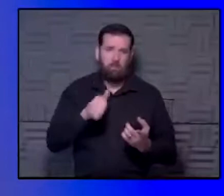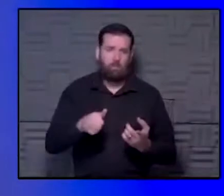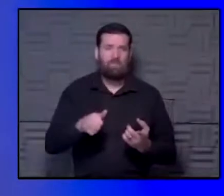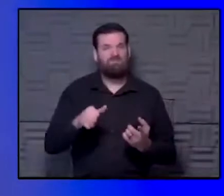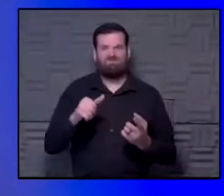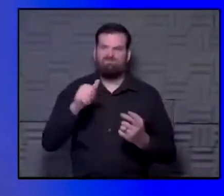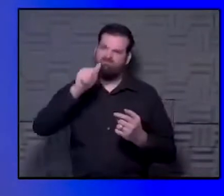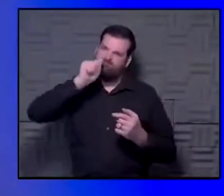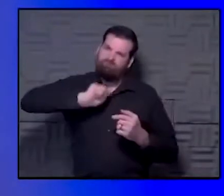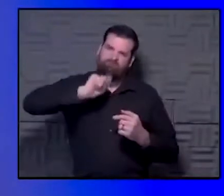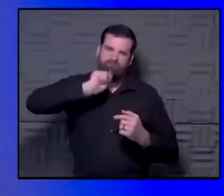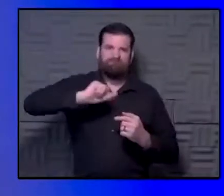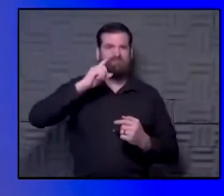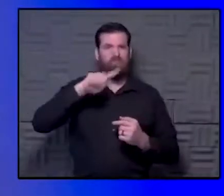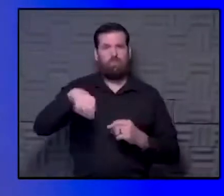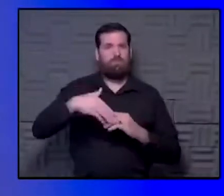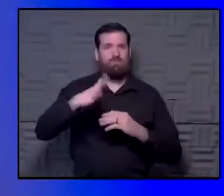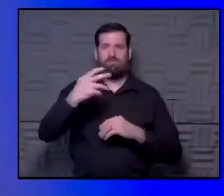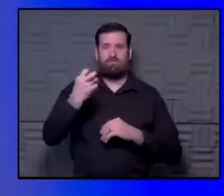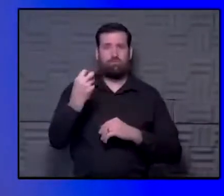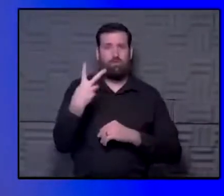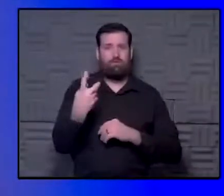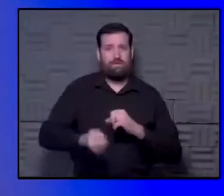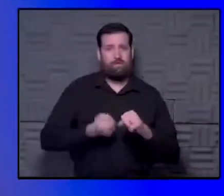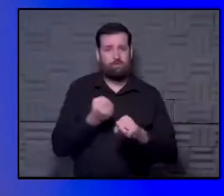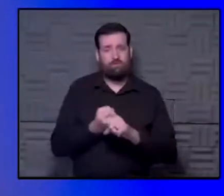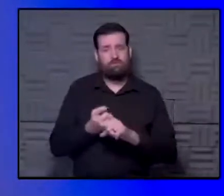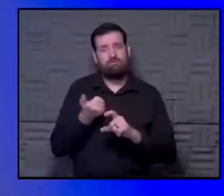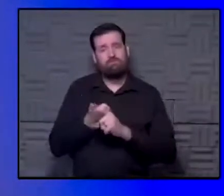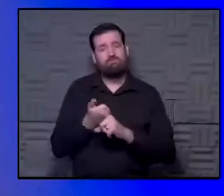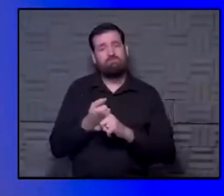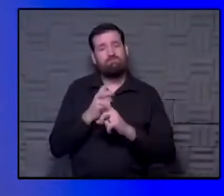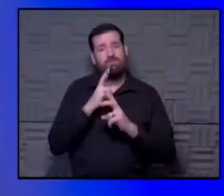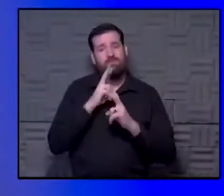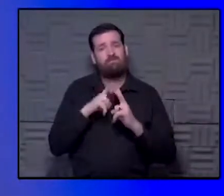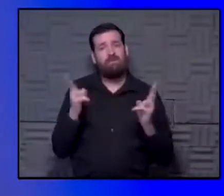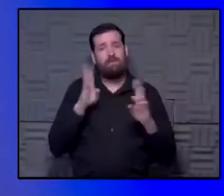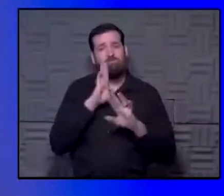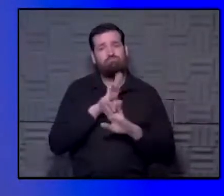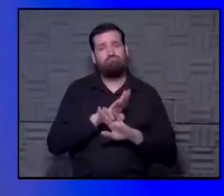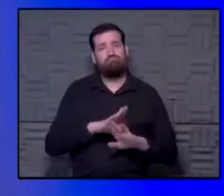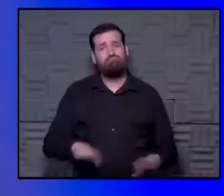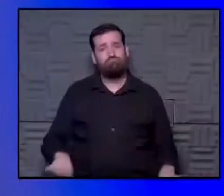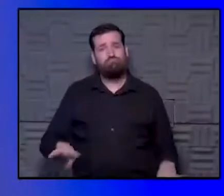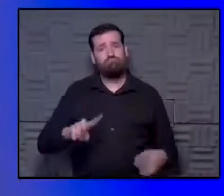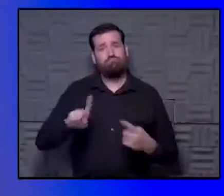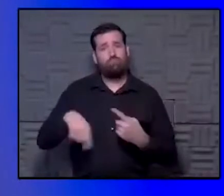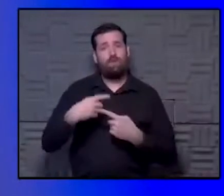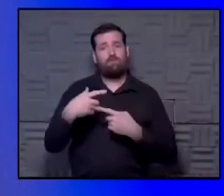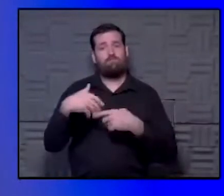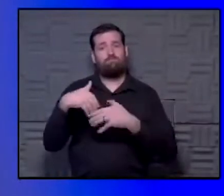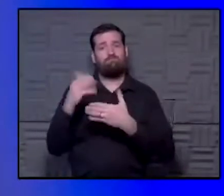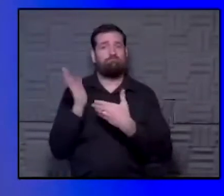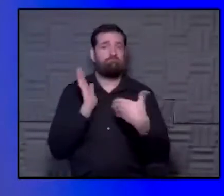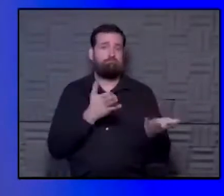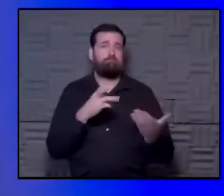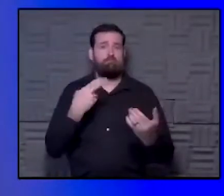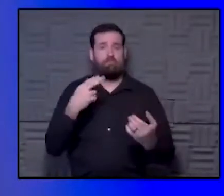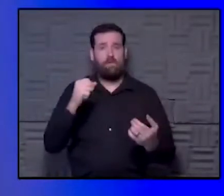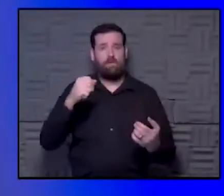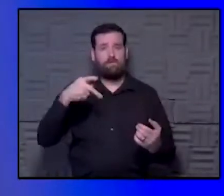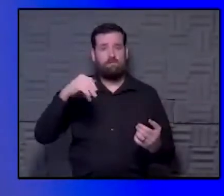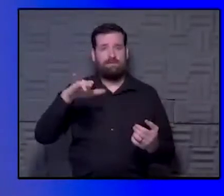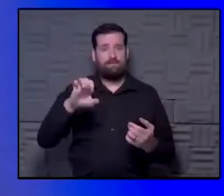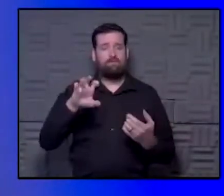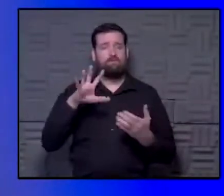12 plus years, and he was actually very peaceful. When he went to hospice and he passed